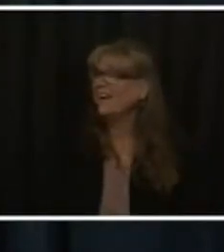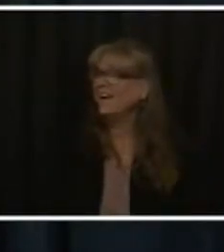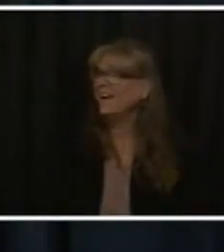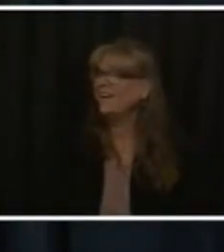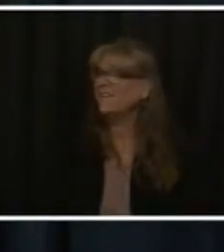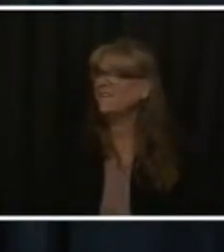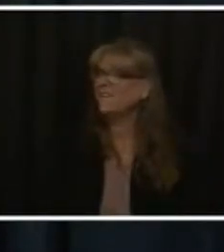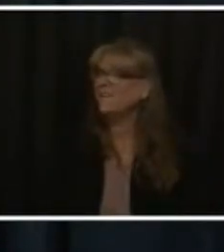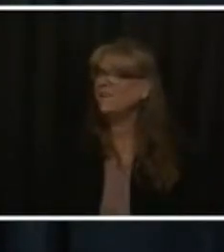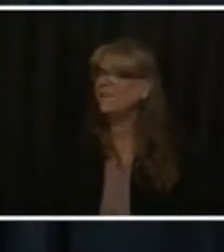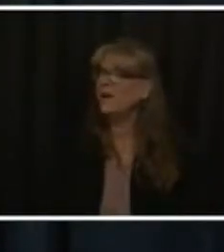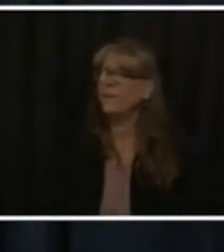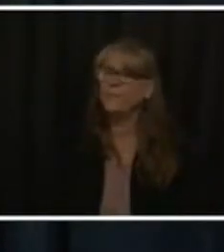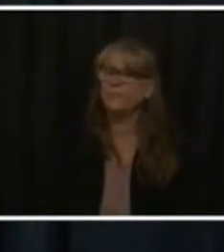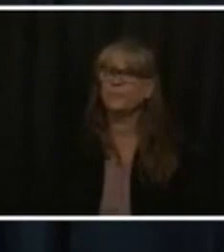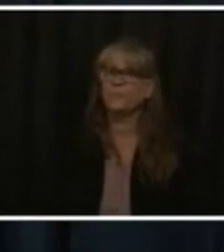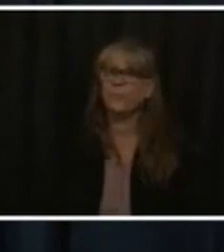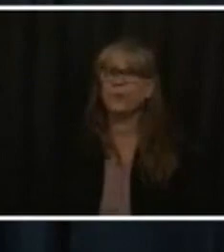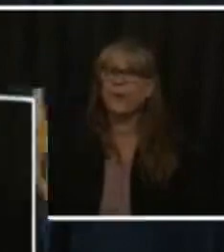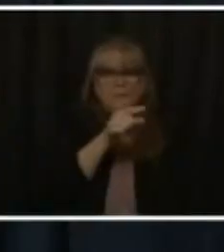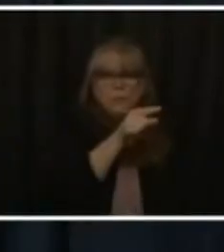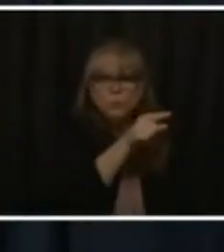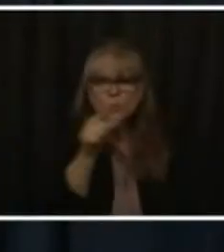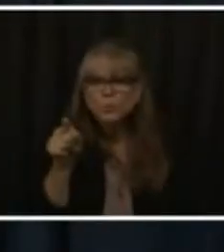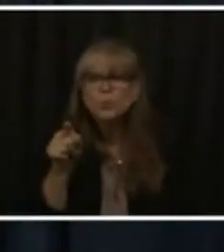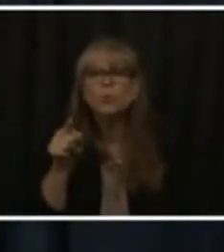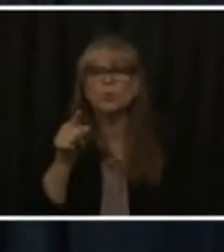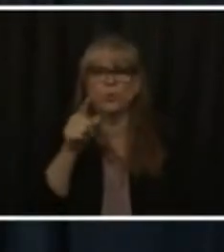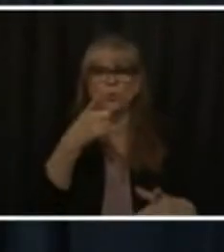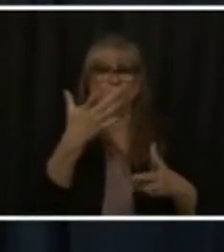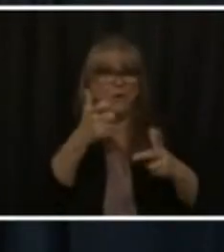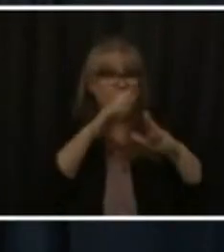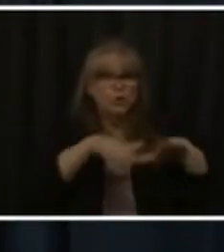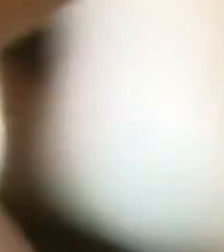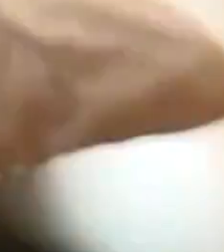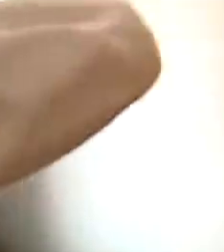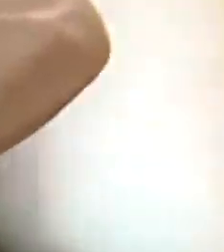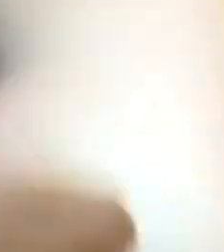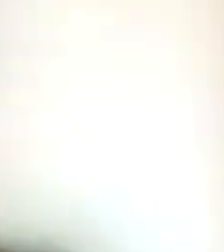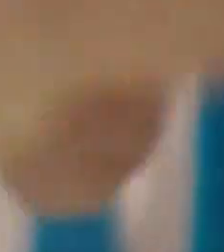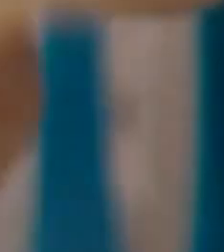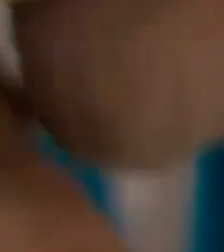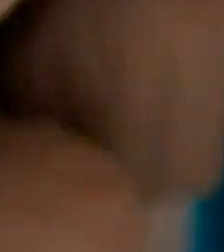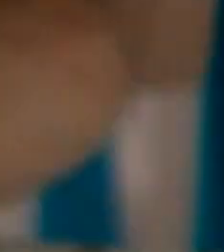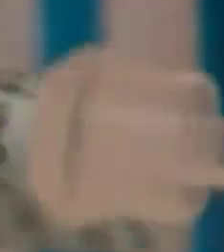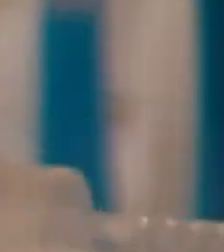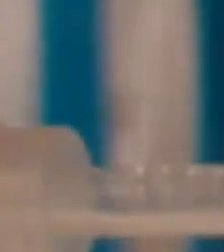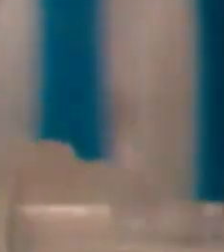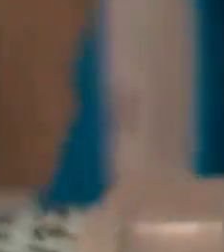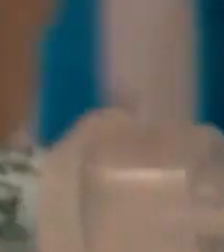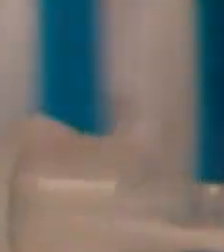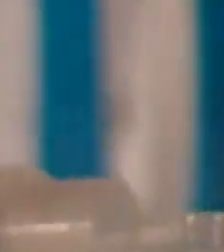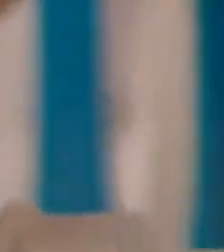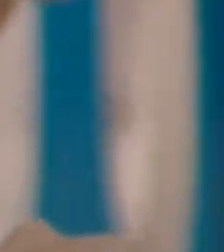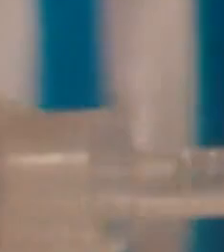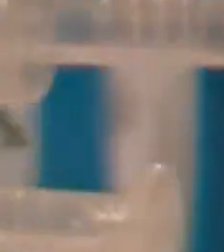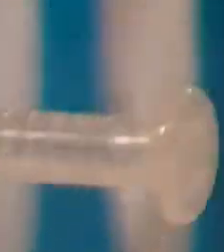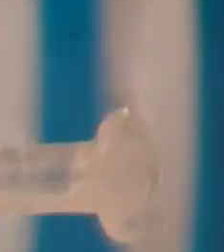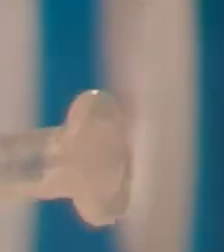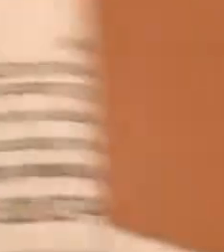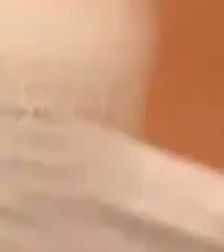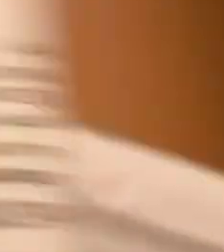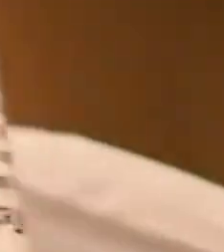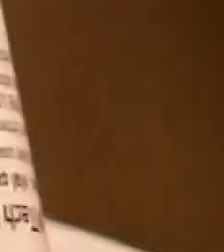when he expects kids could start getting vaccinated. The answer is very likely as soon as this weekend. This comes after the Food and Drug Administration announced